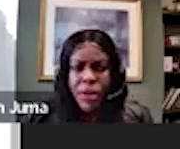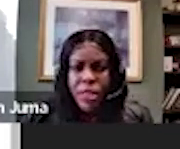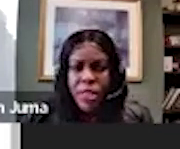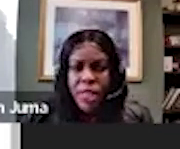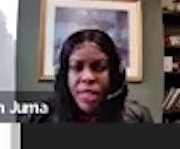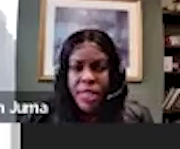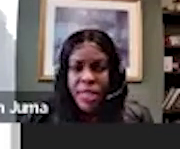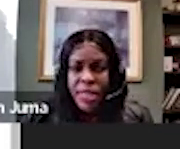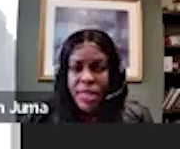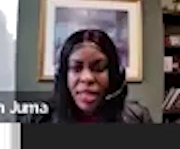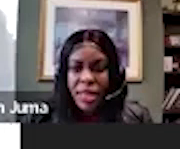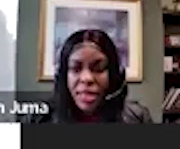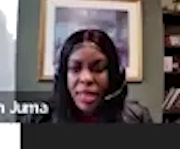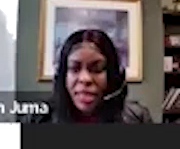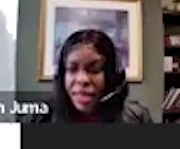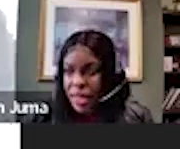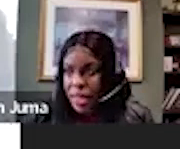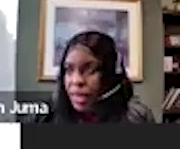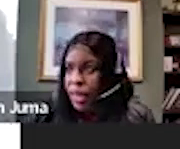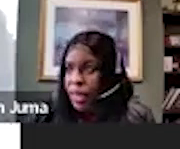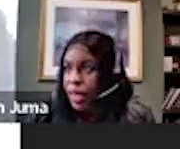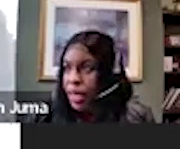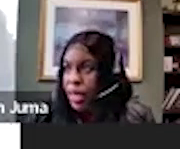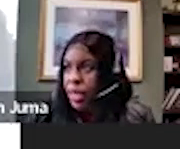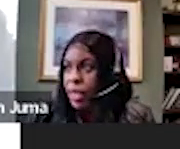Can you hear it or see it?